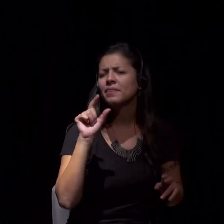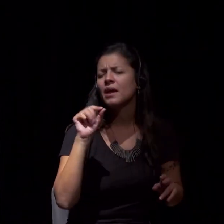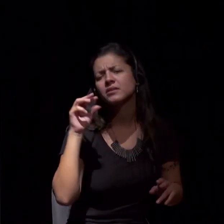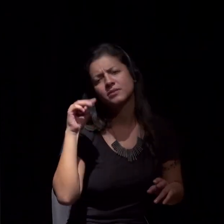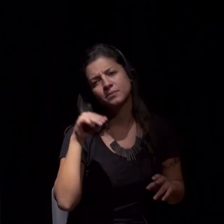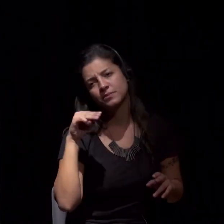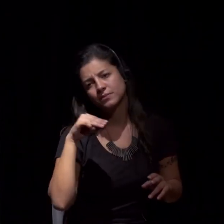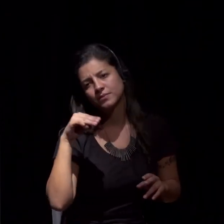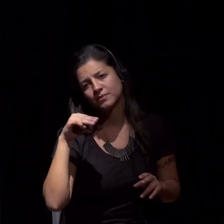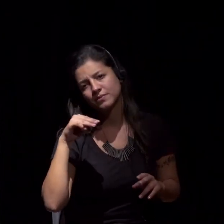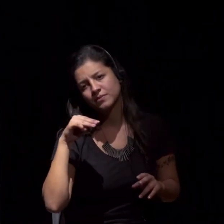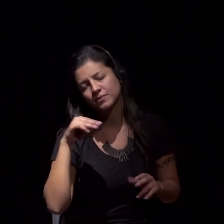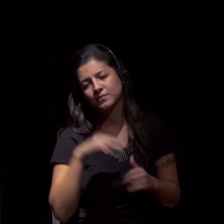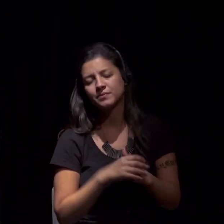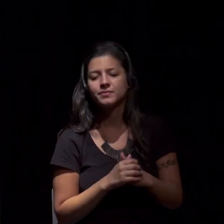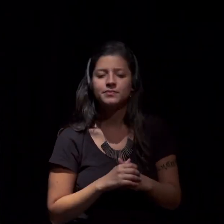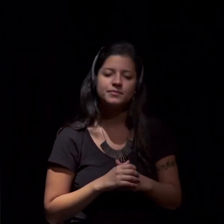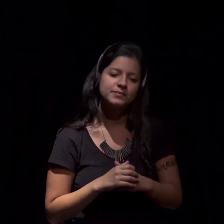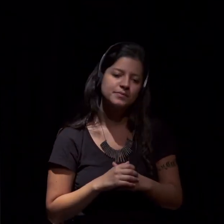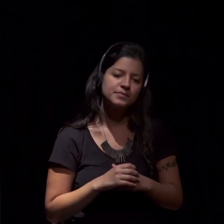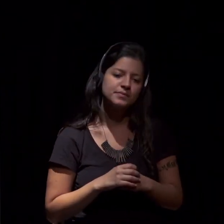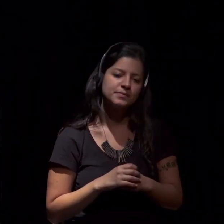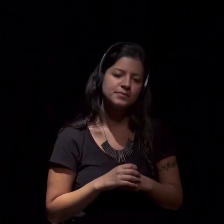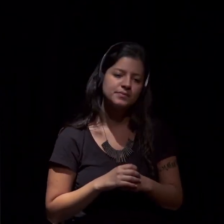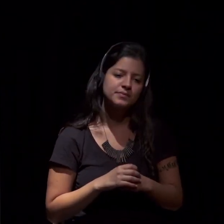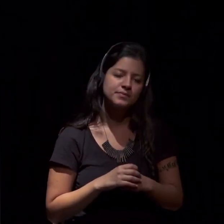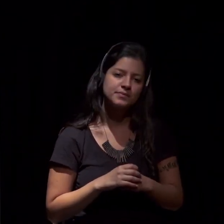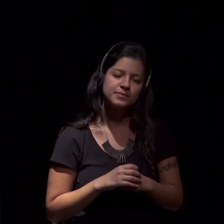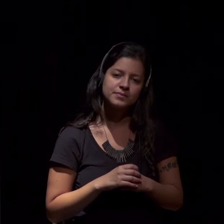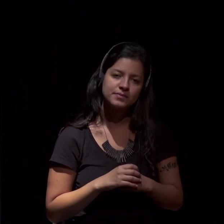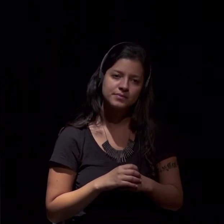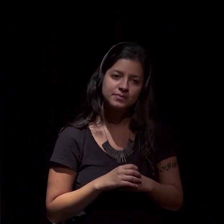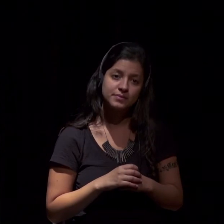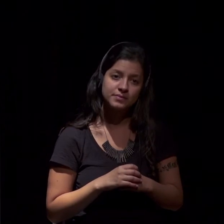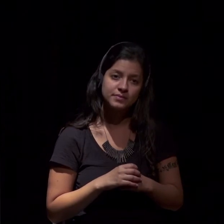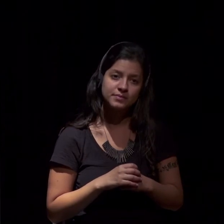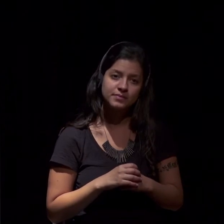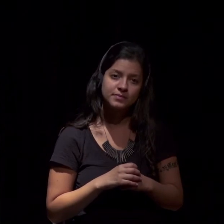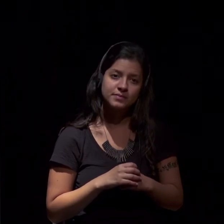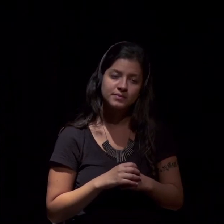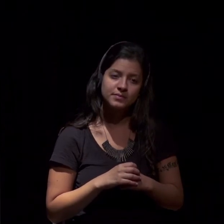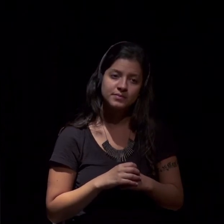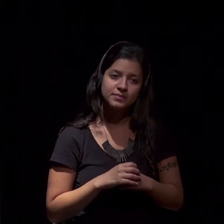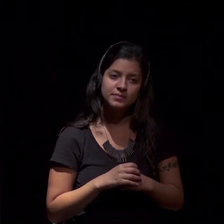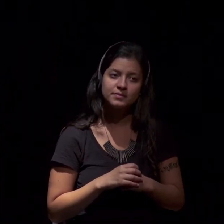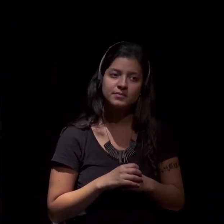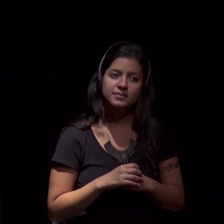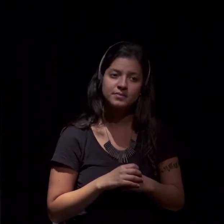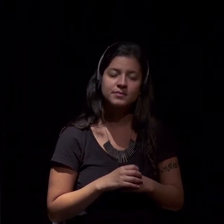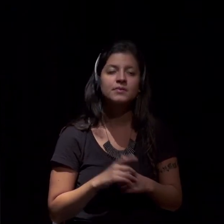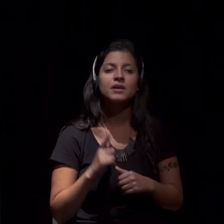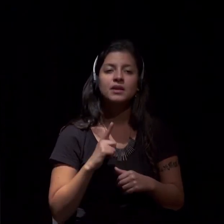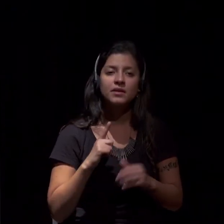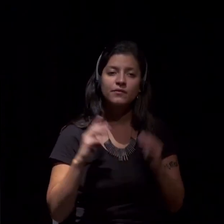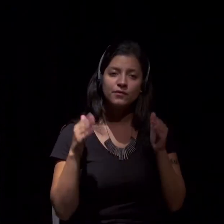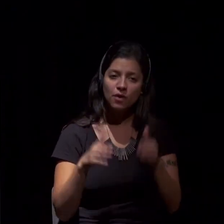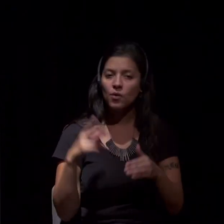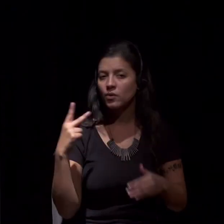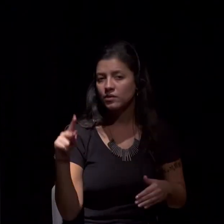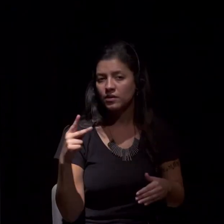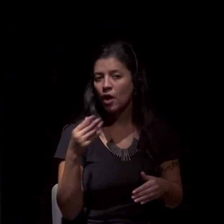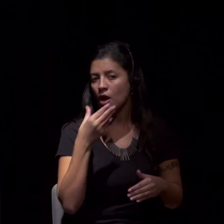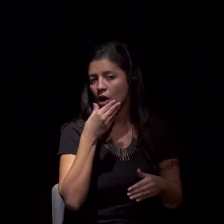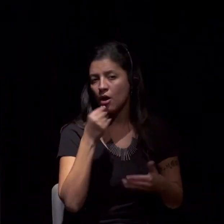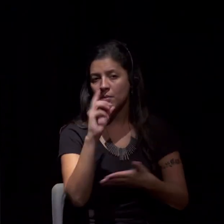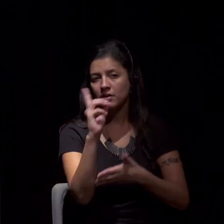focuses on precisely the work of this great mass man, towering carnival designer and contemporary